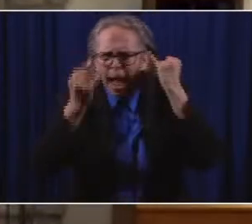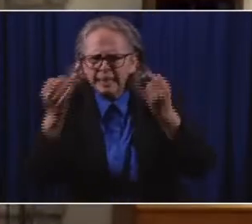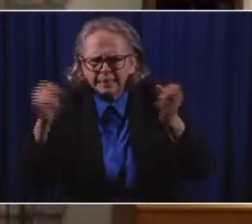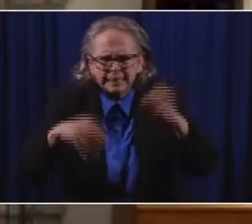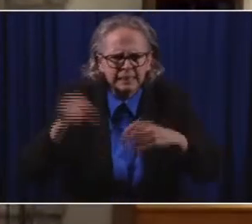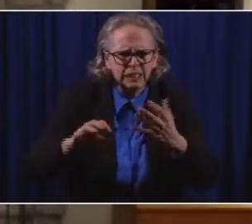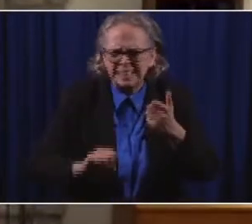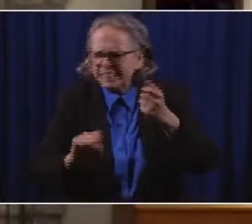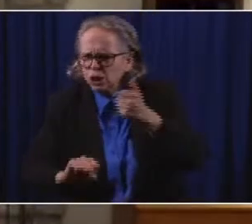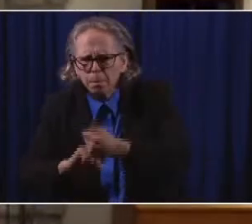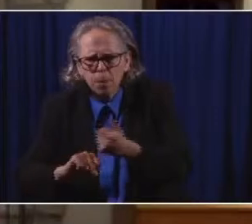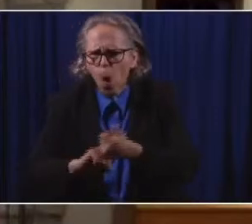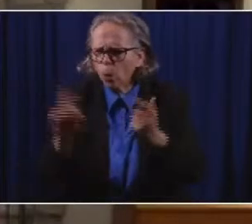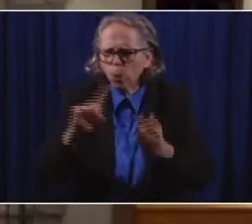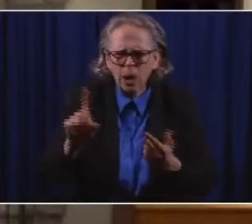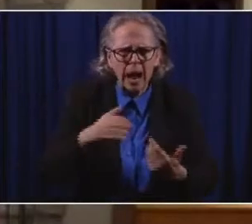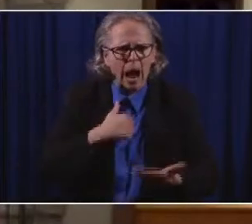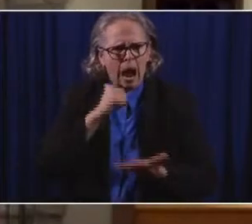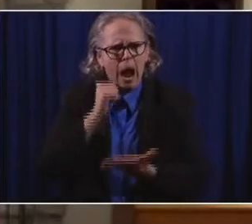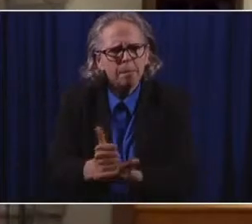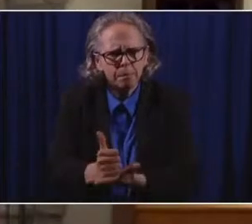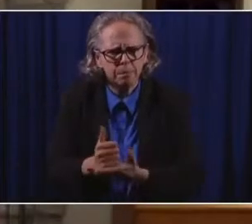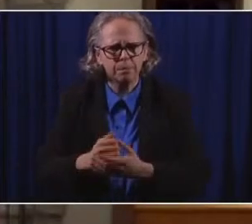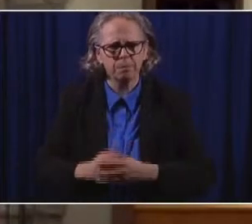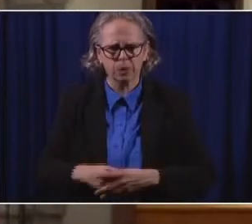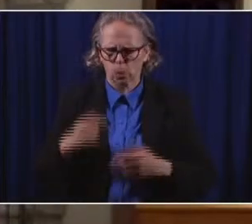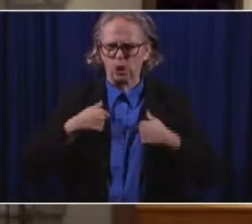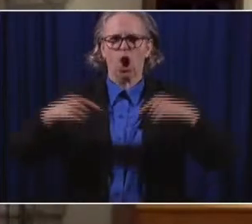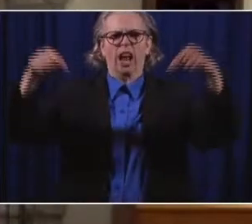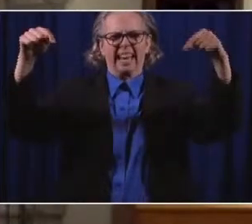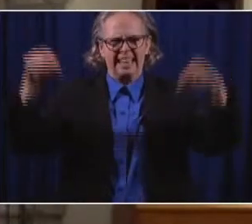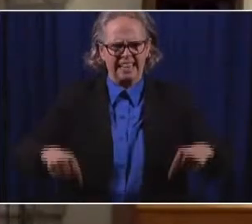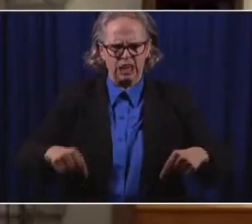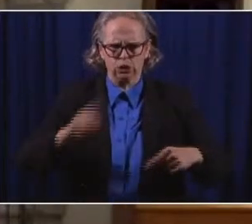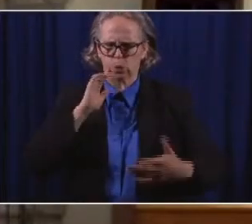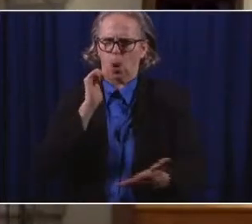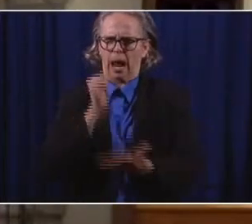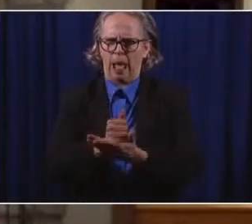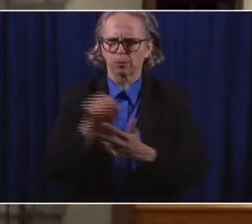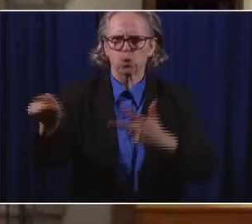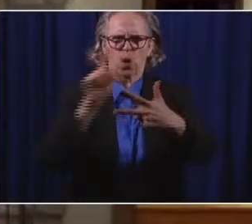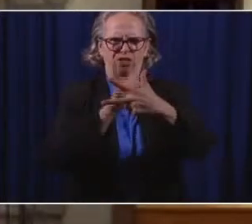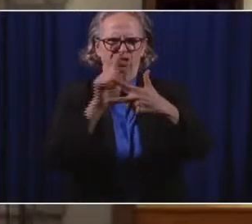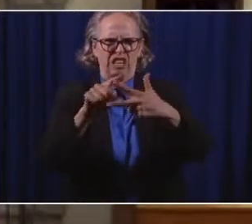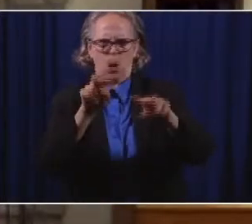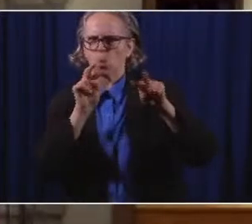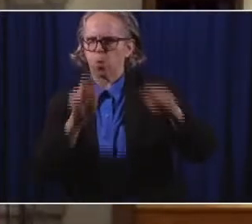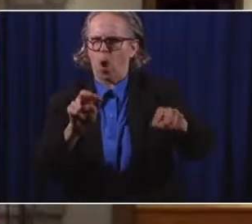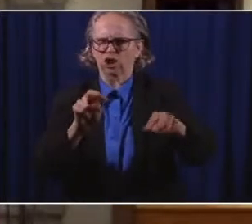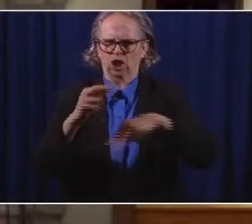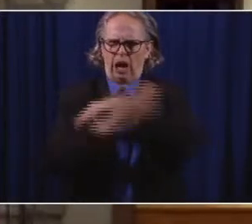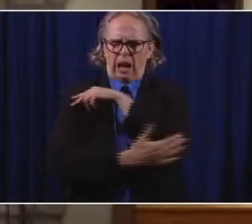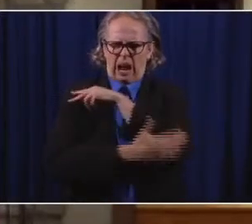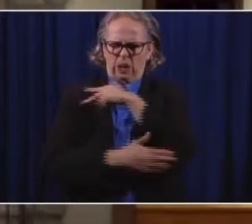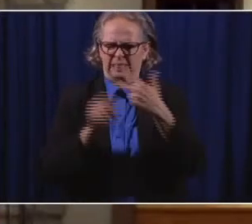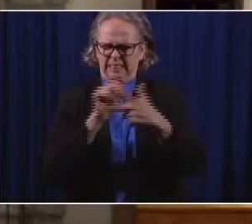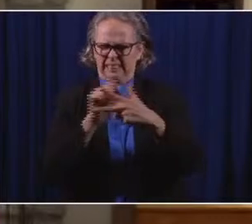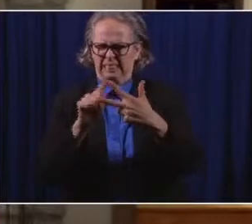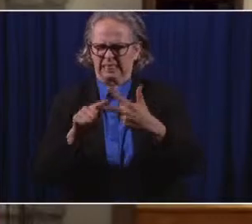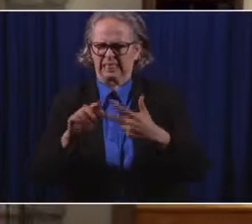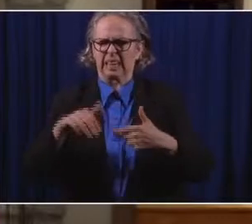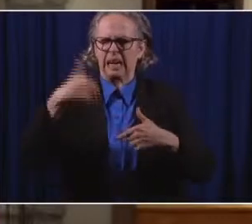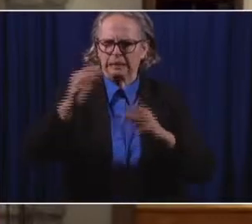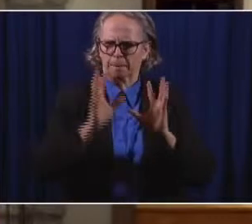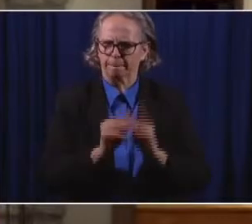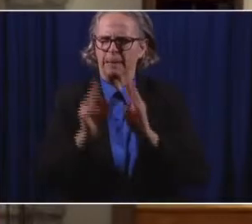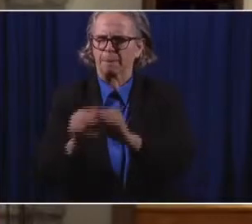And we'll tell you where we can help you. But these kind of meetings, I think, are very, very important. Now,